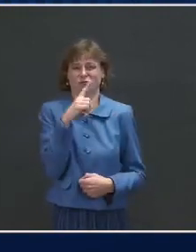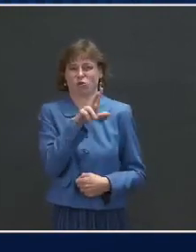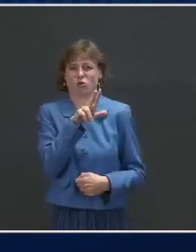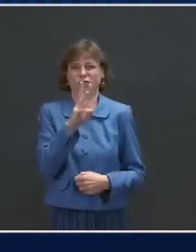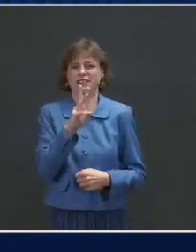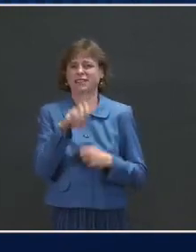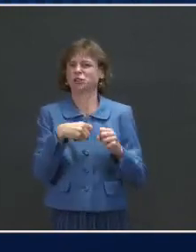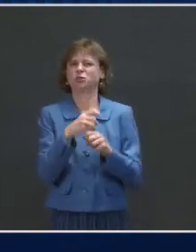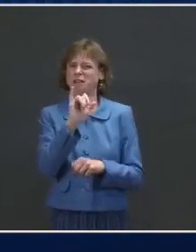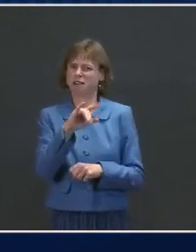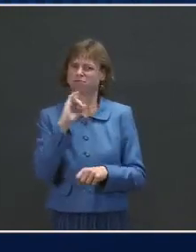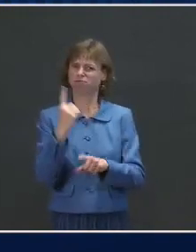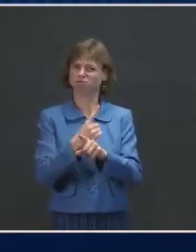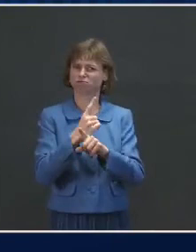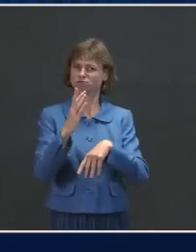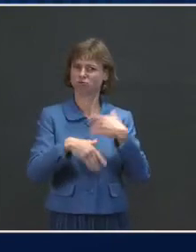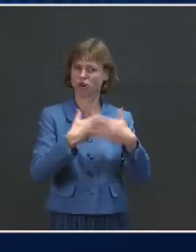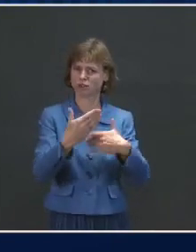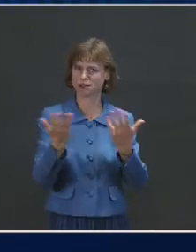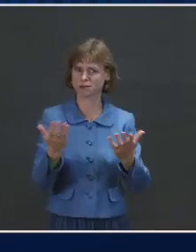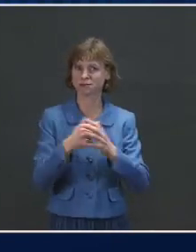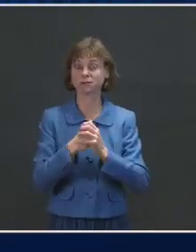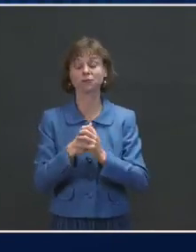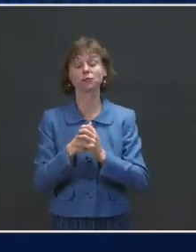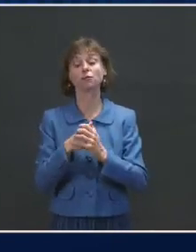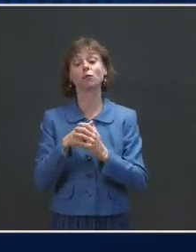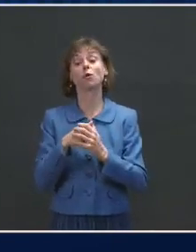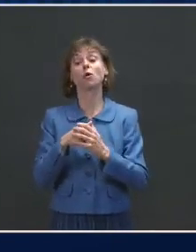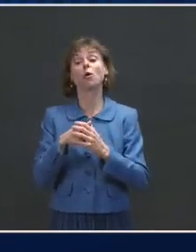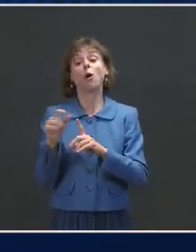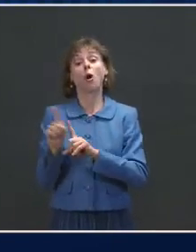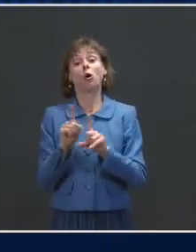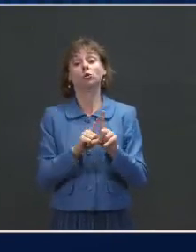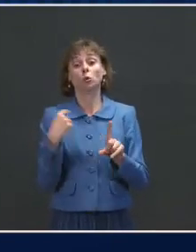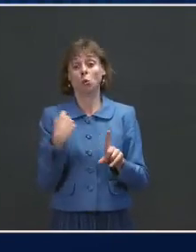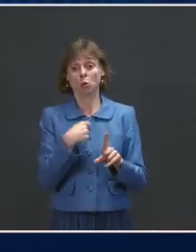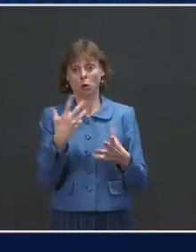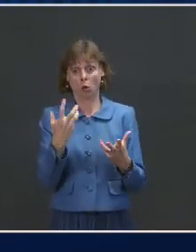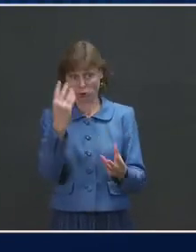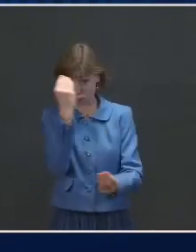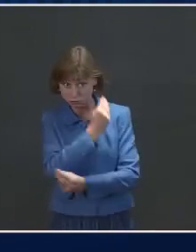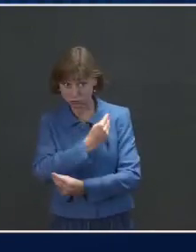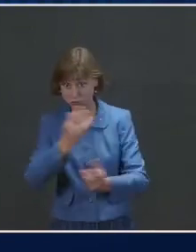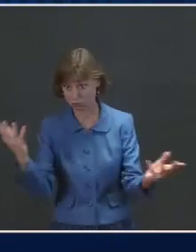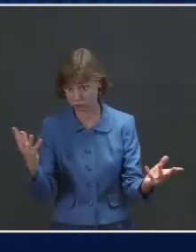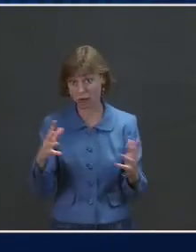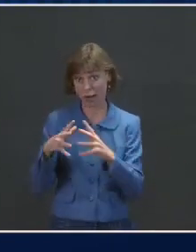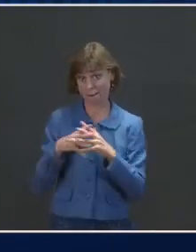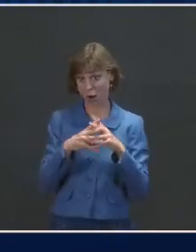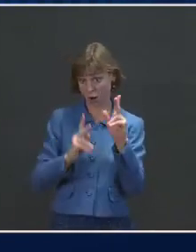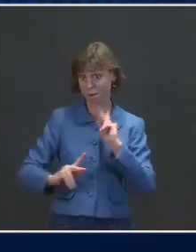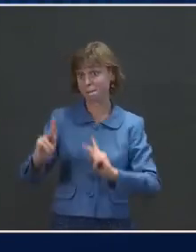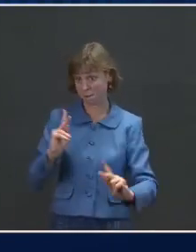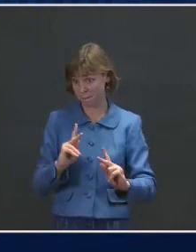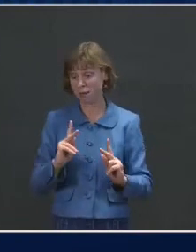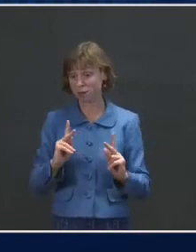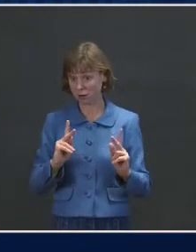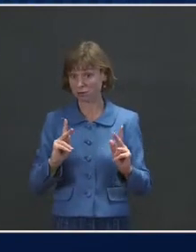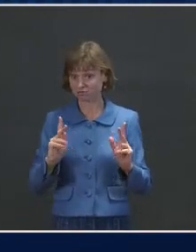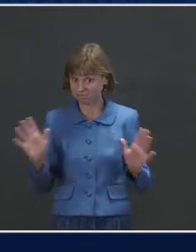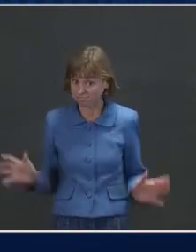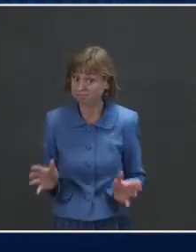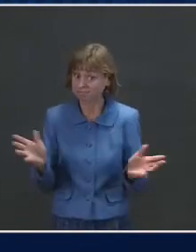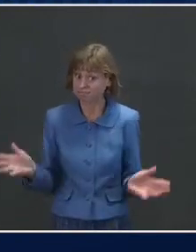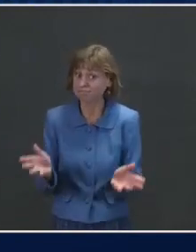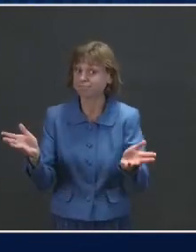We're also going to continue to make the case directly to the American people about the urgency of getting this package across the finish line, including